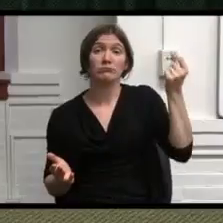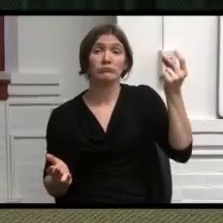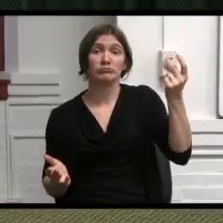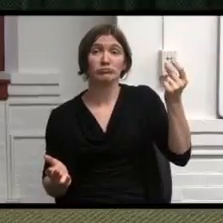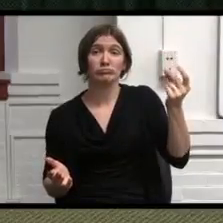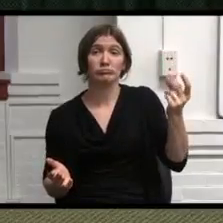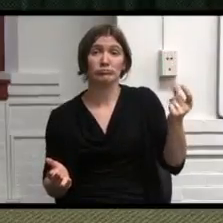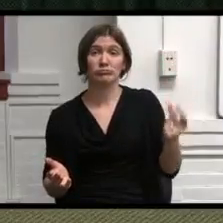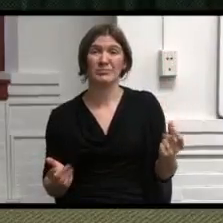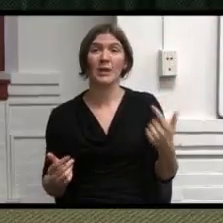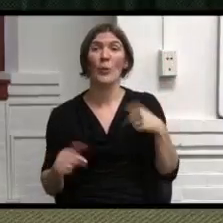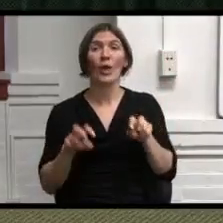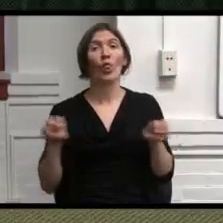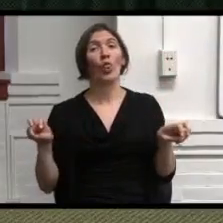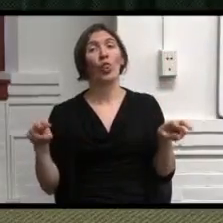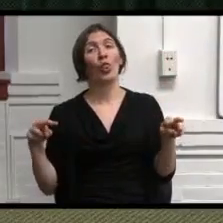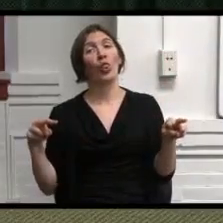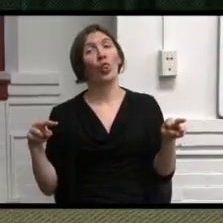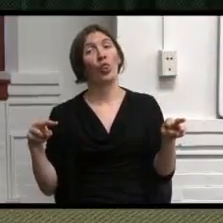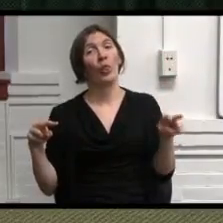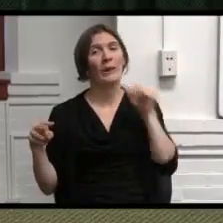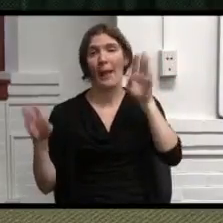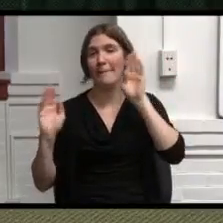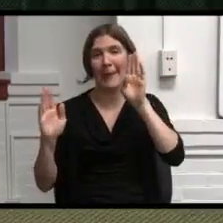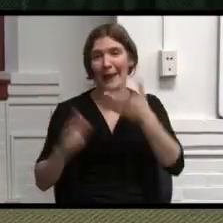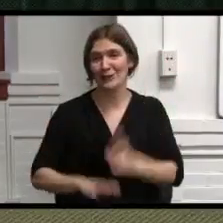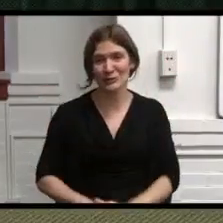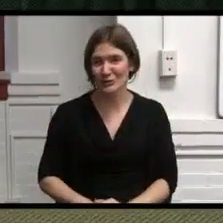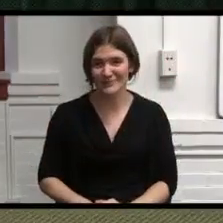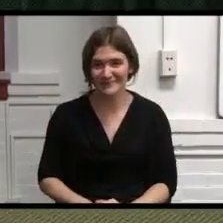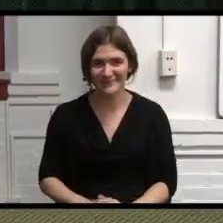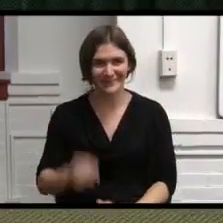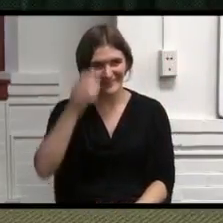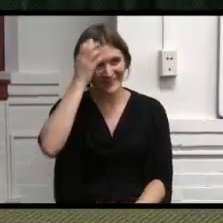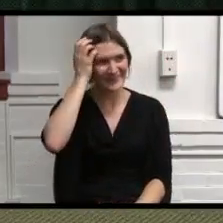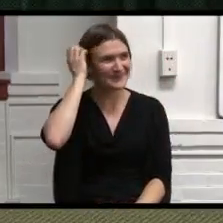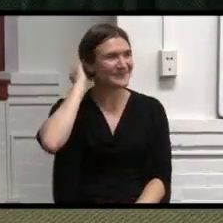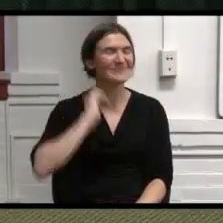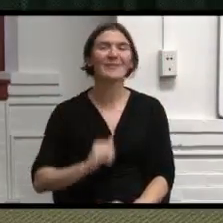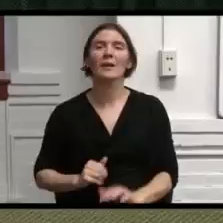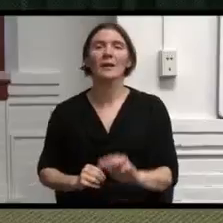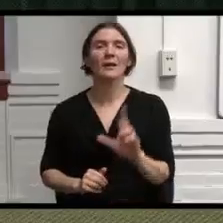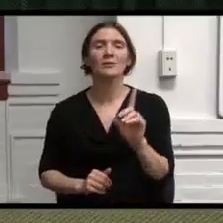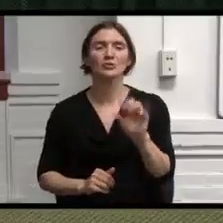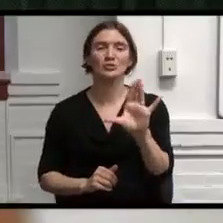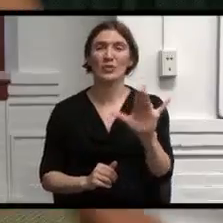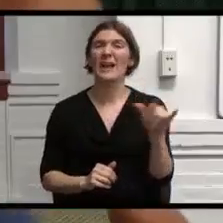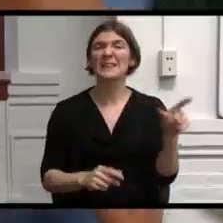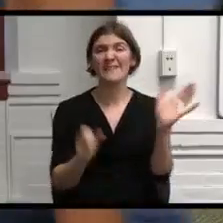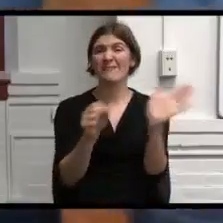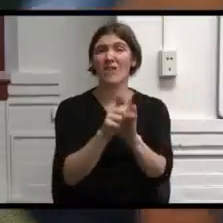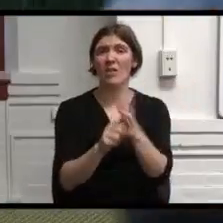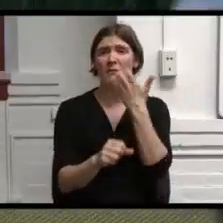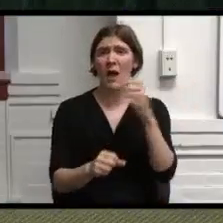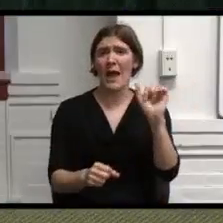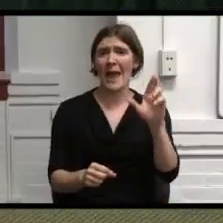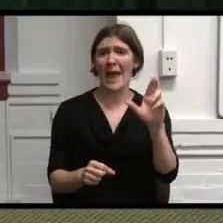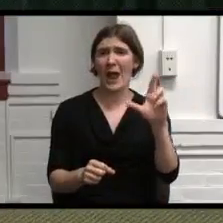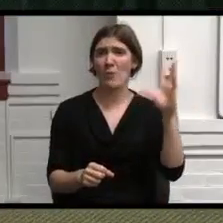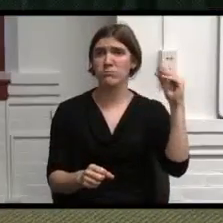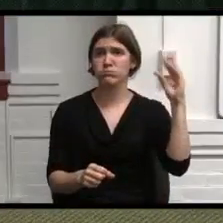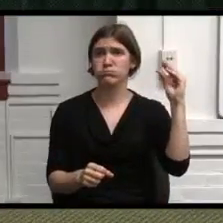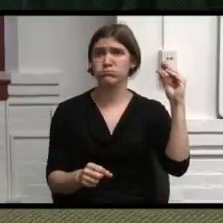I don't know. quick. We're asleep. Look at the rest of the group here. Okay, He's full of more hot air than the rest of us. there you